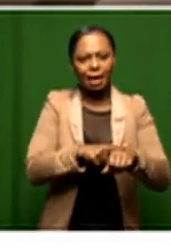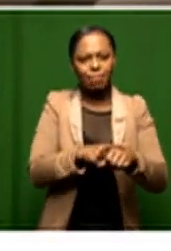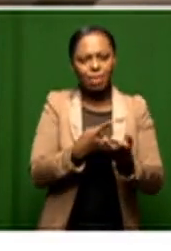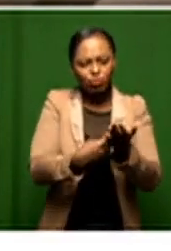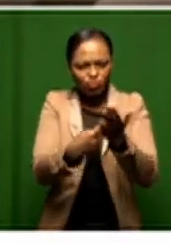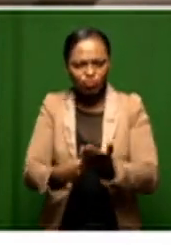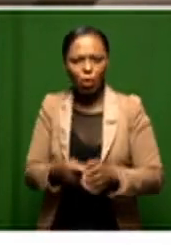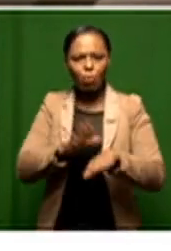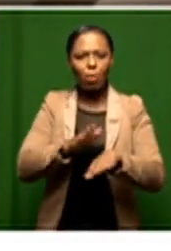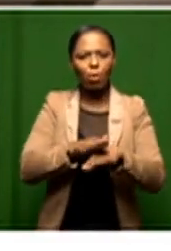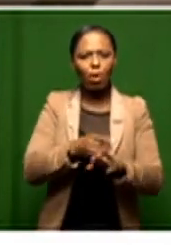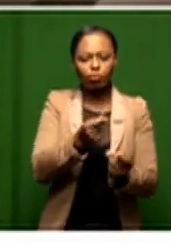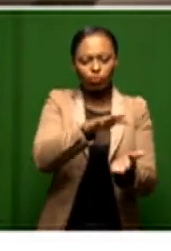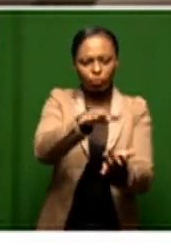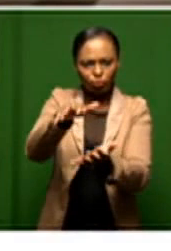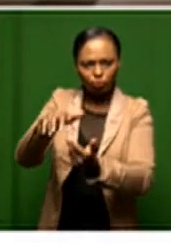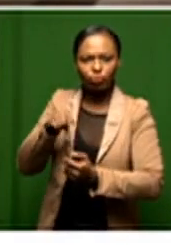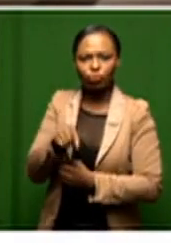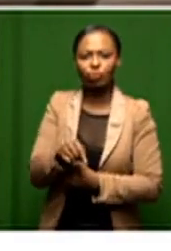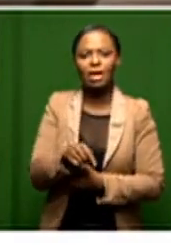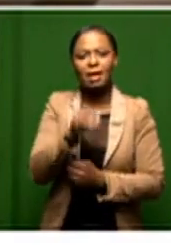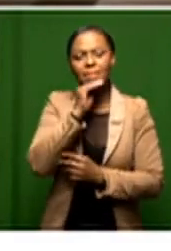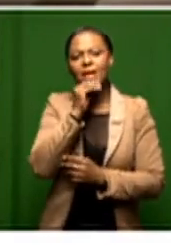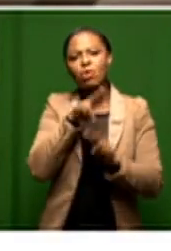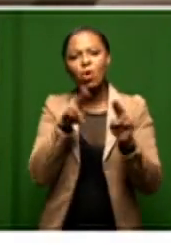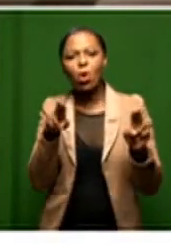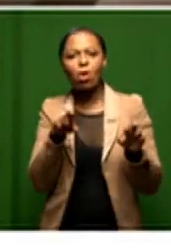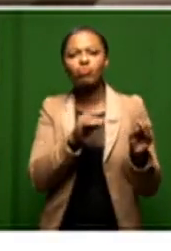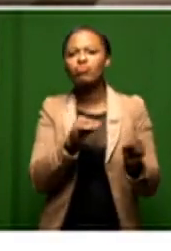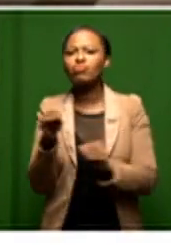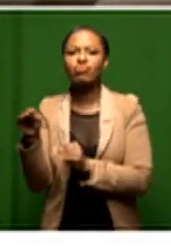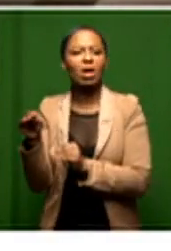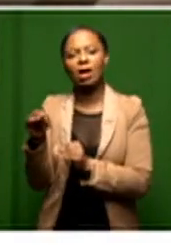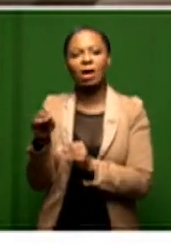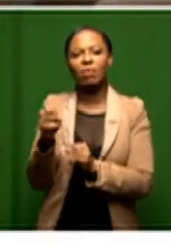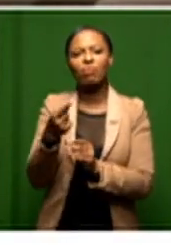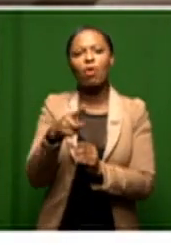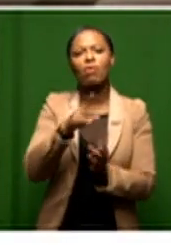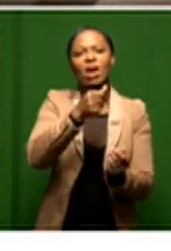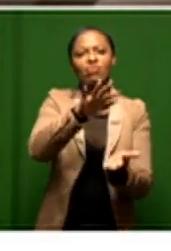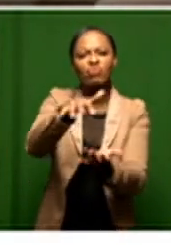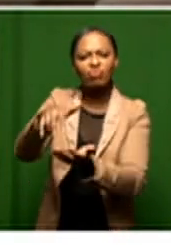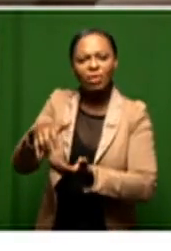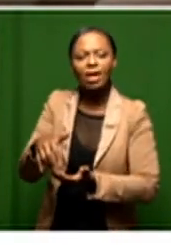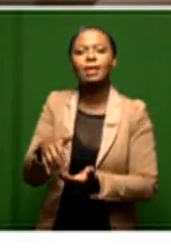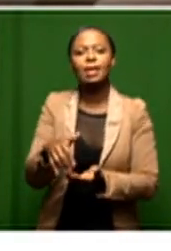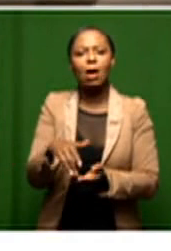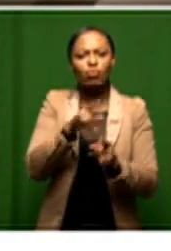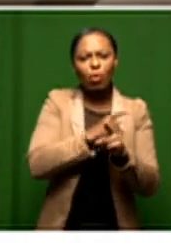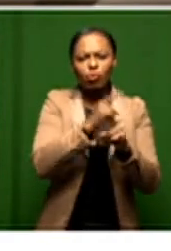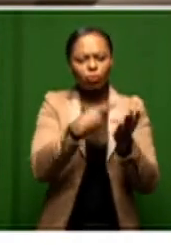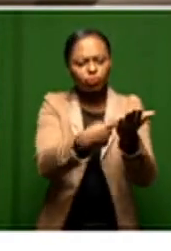we actually need that money. That said, there's been no delay in the fundraising activity. These talks